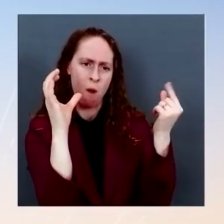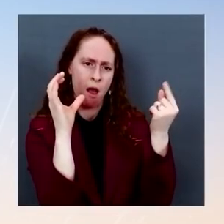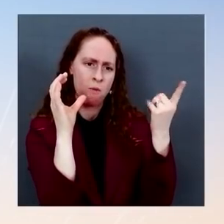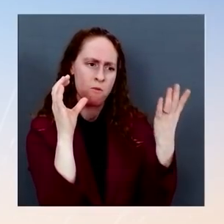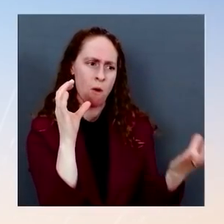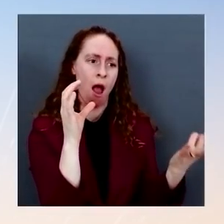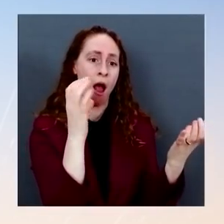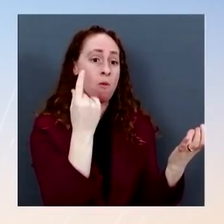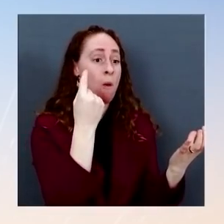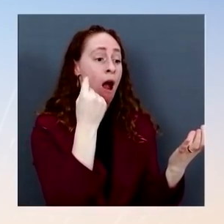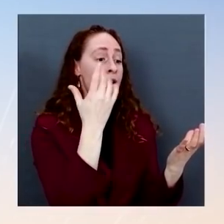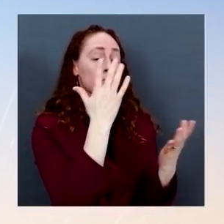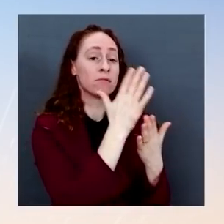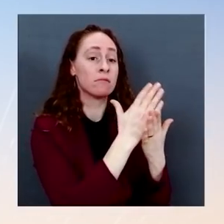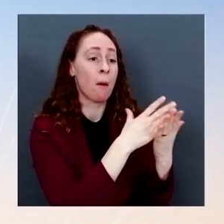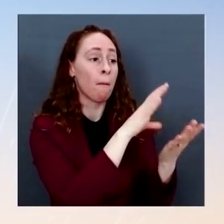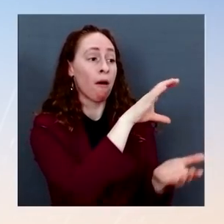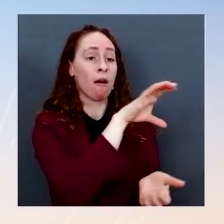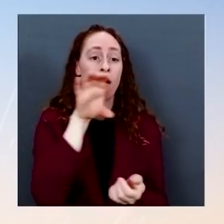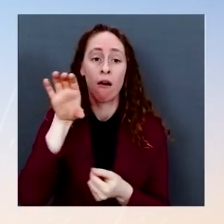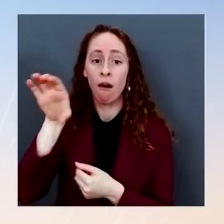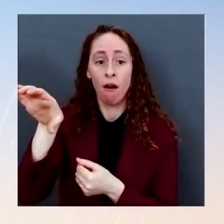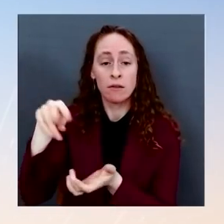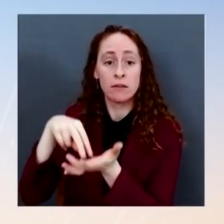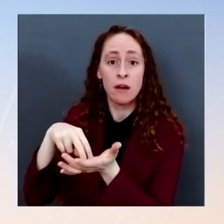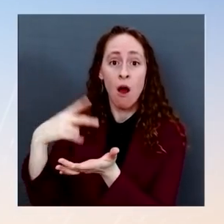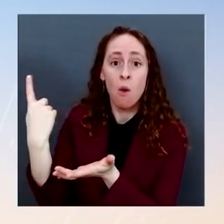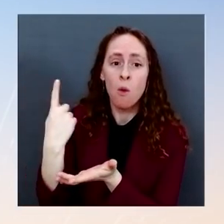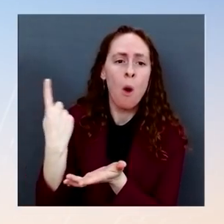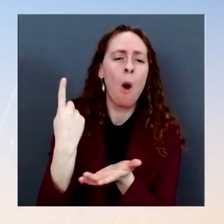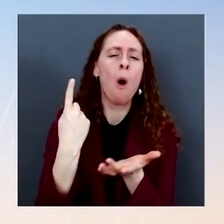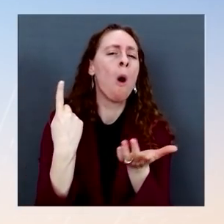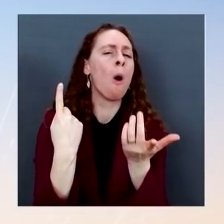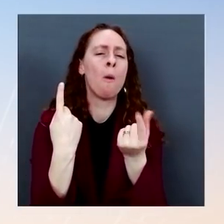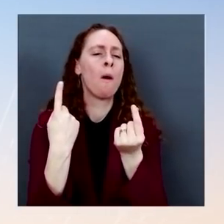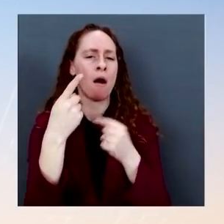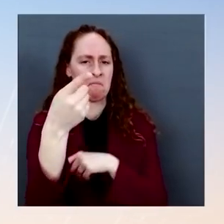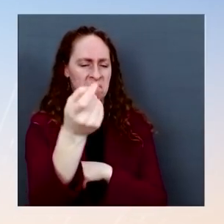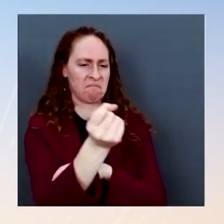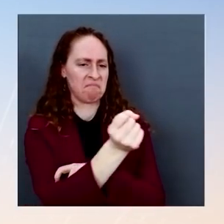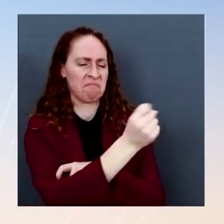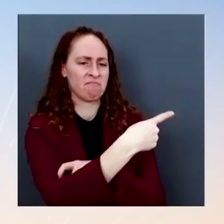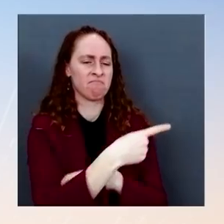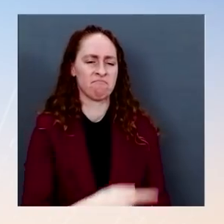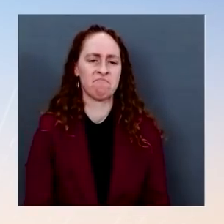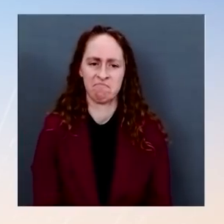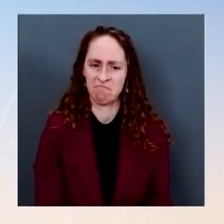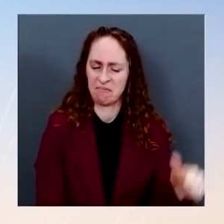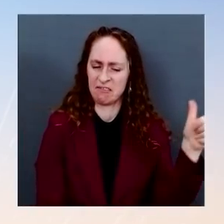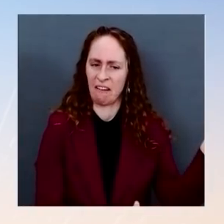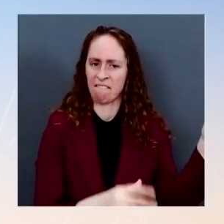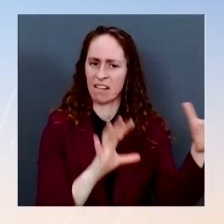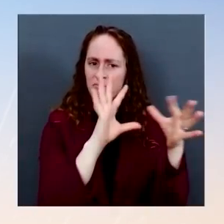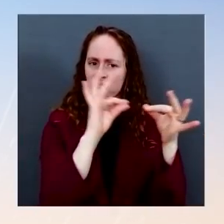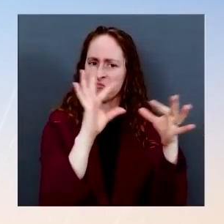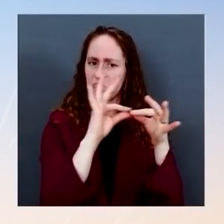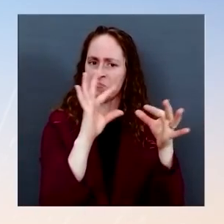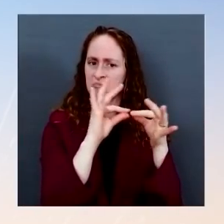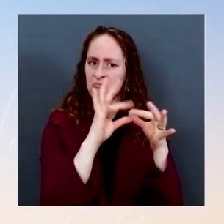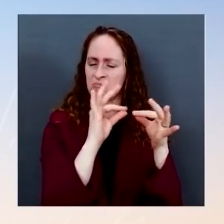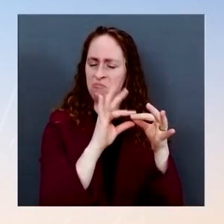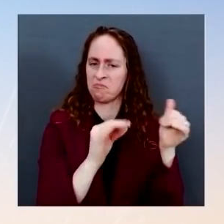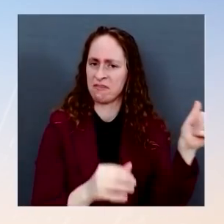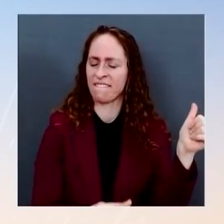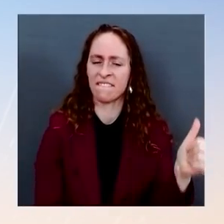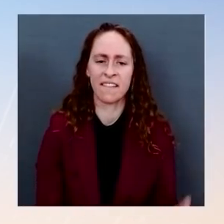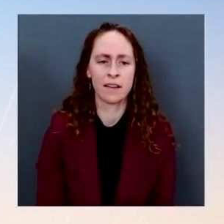here, but he doesn't think compromise is a dirty word either. Good question. On Sunday, New York City Mayor Bill de